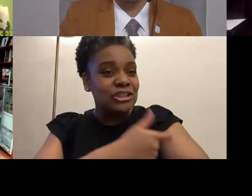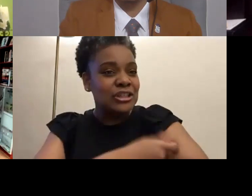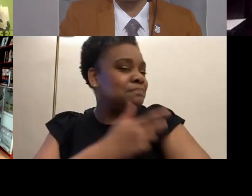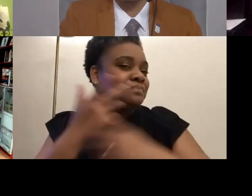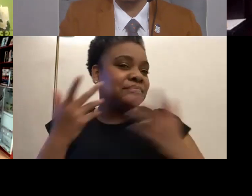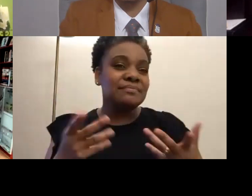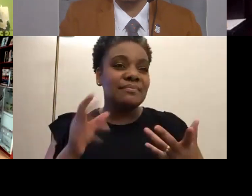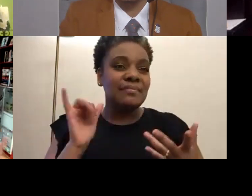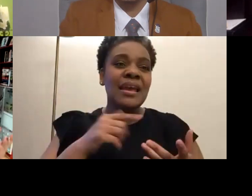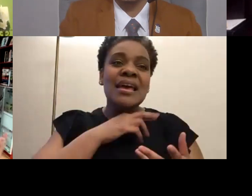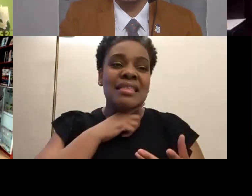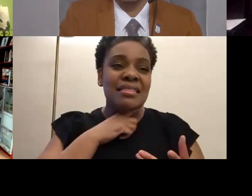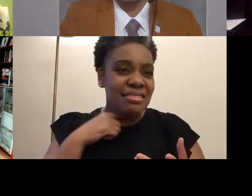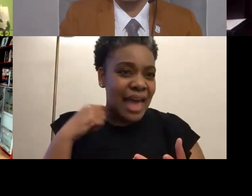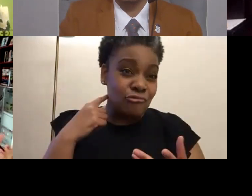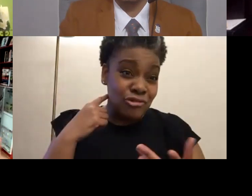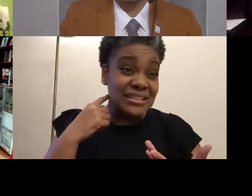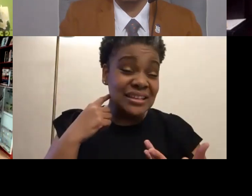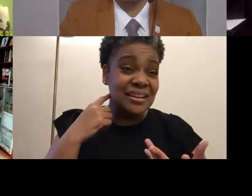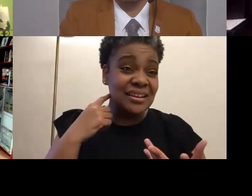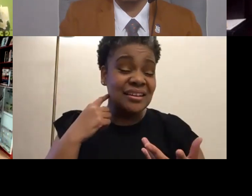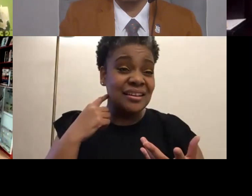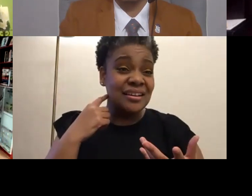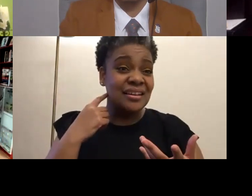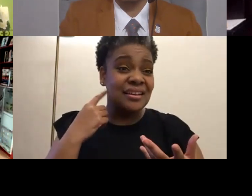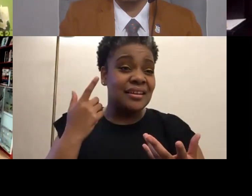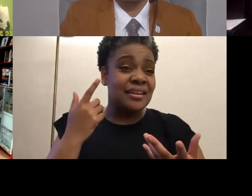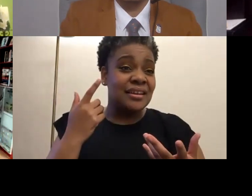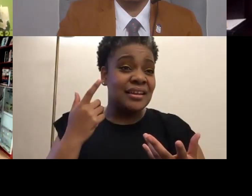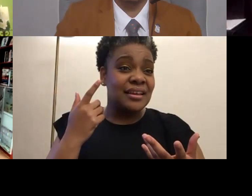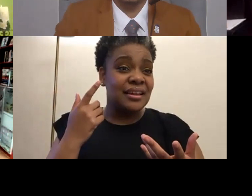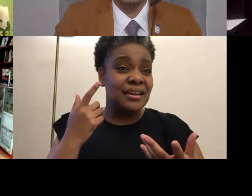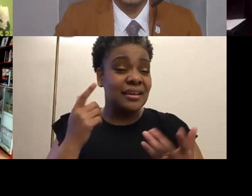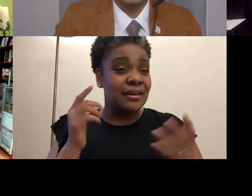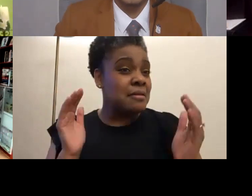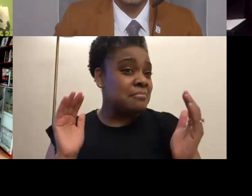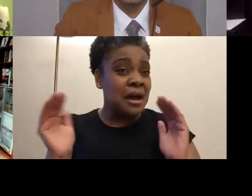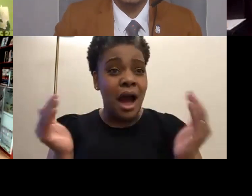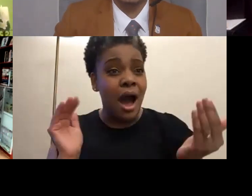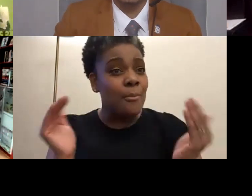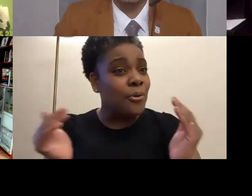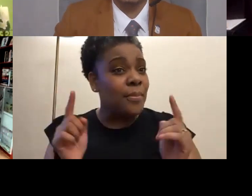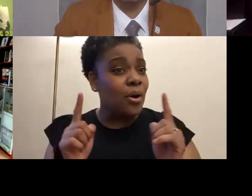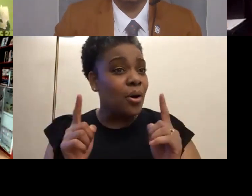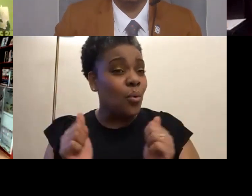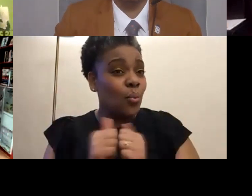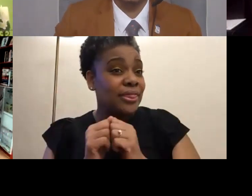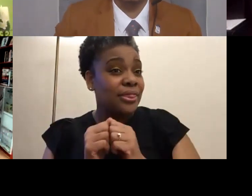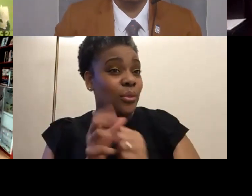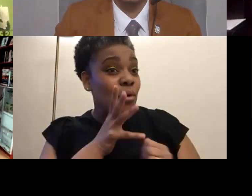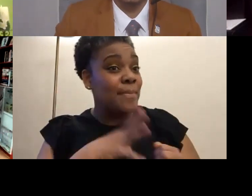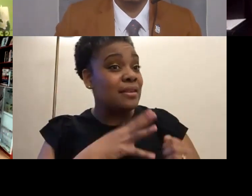who are not vaccinated, they're just regular individuals giving birth, is comparable to the ones who've gotten vaccinated. So that's